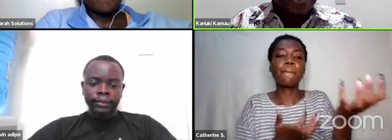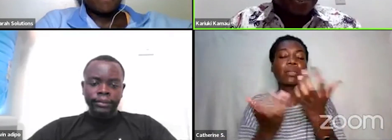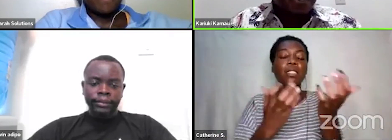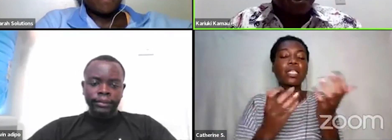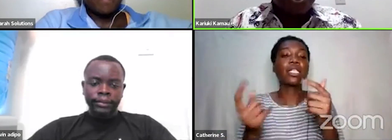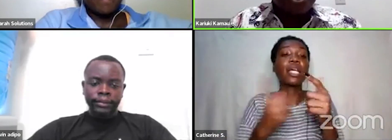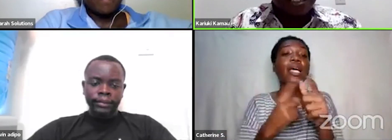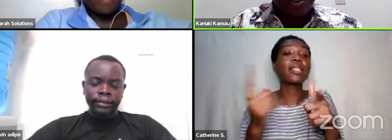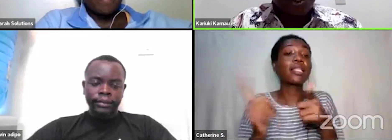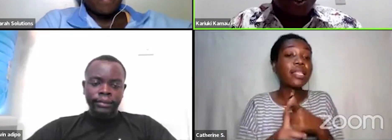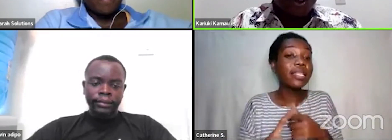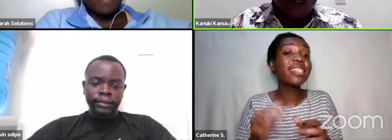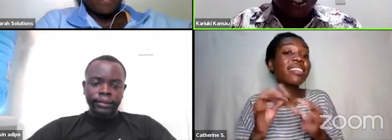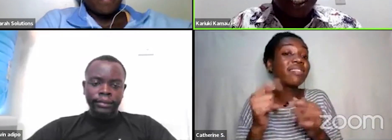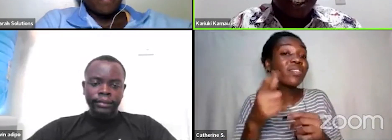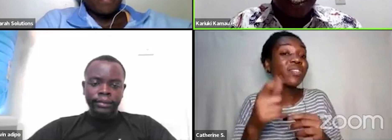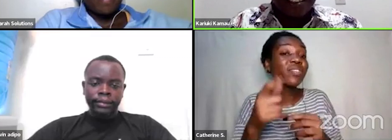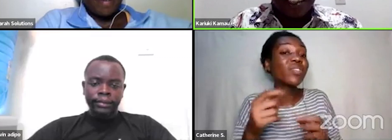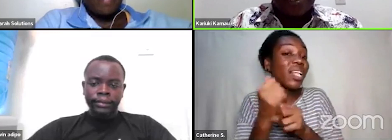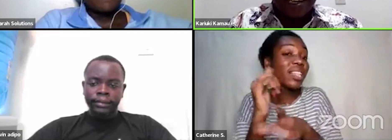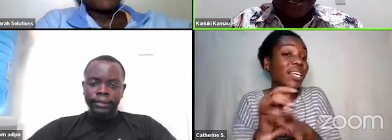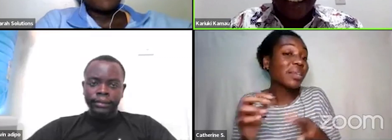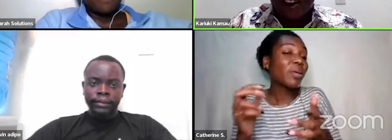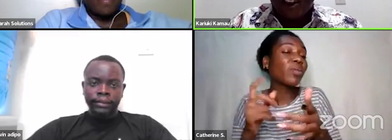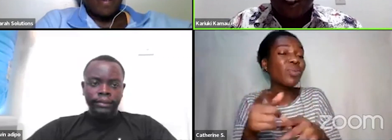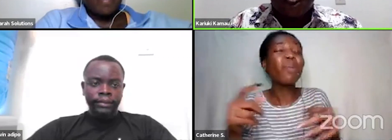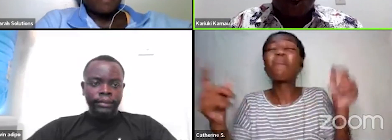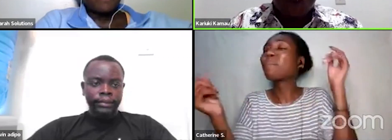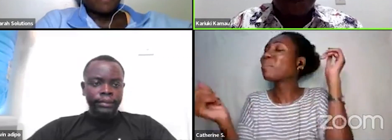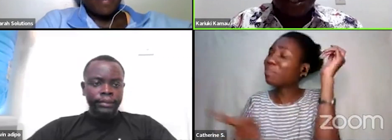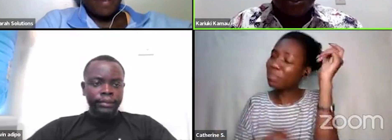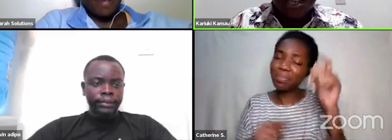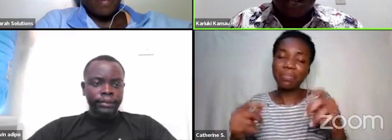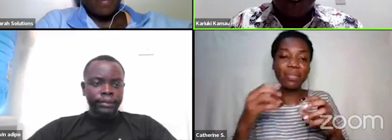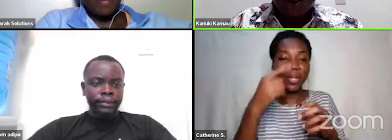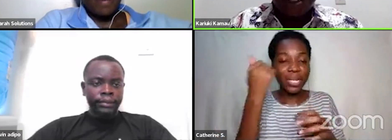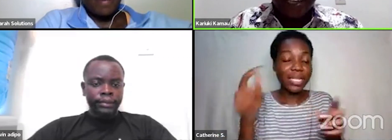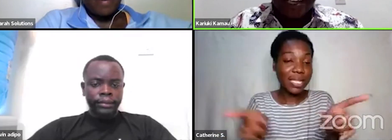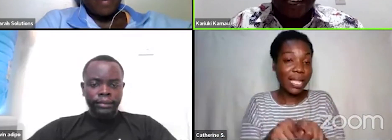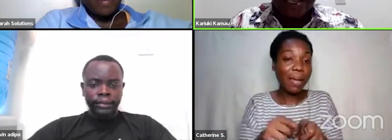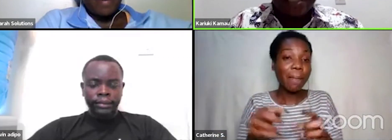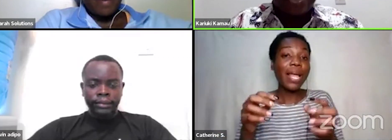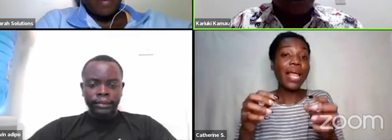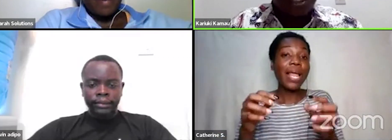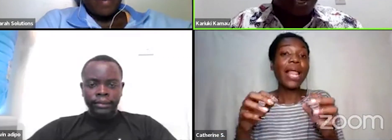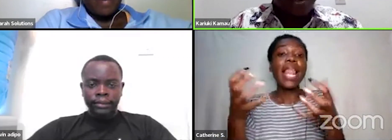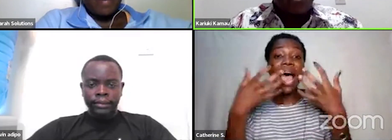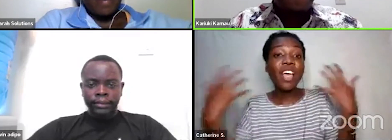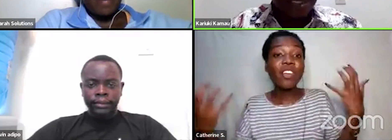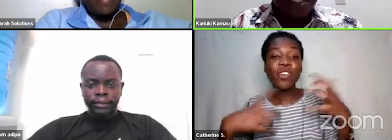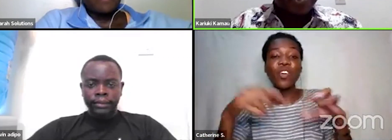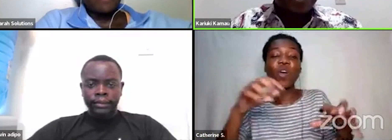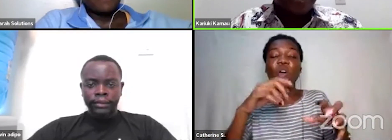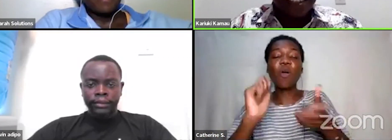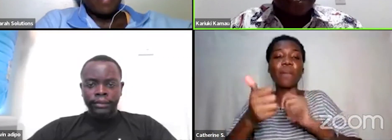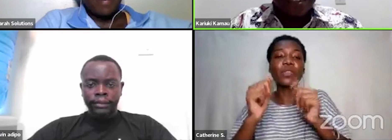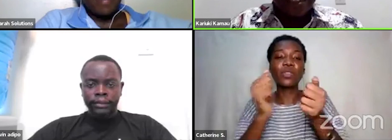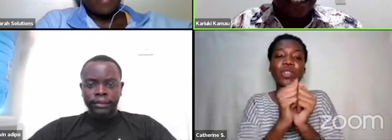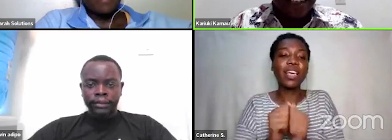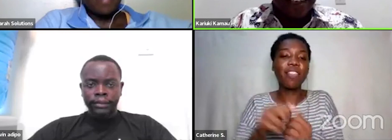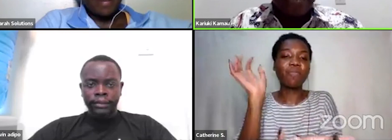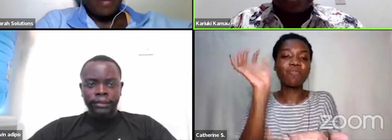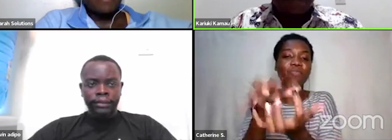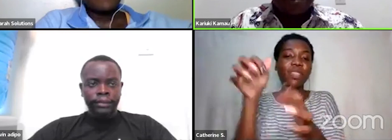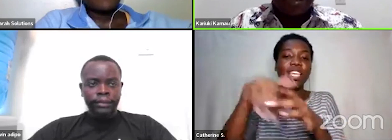beaten seriously because that's not your field. It's just like a lion going to compete with a crocodile in the water. You are beaten